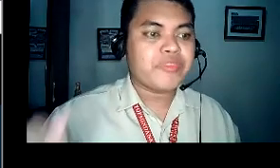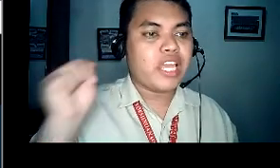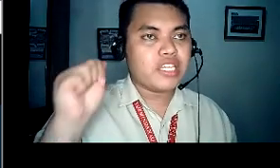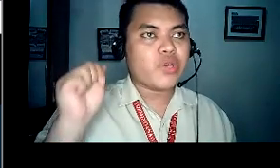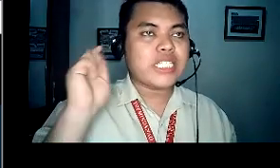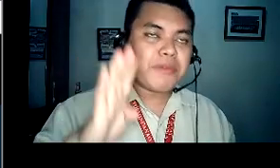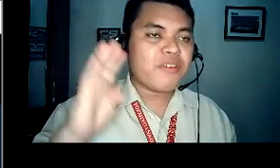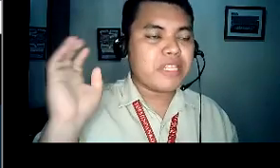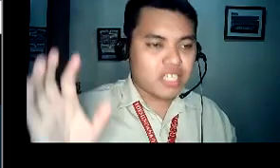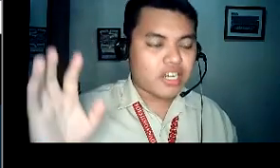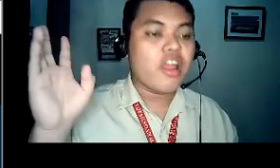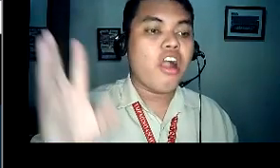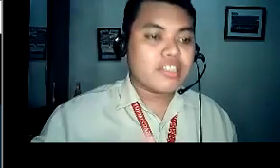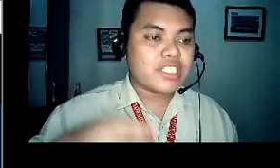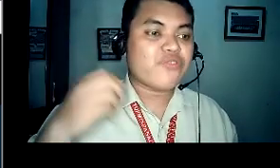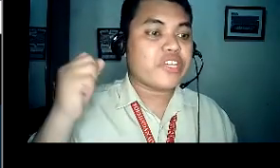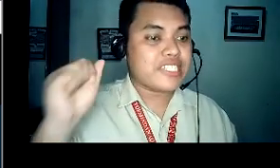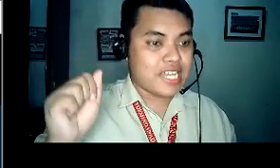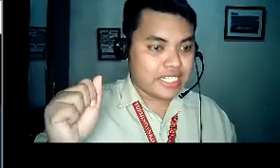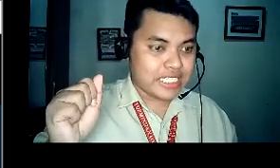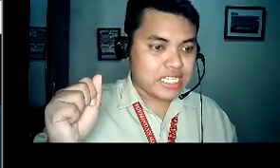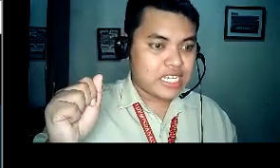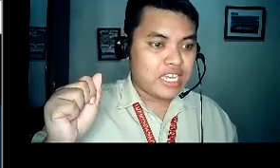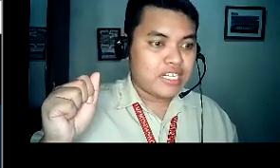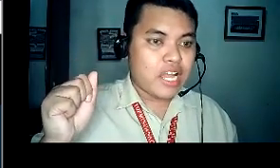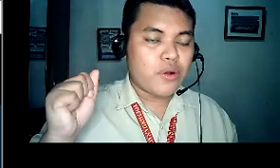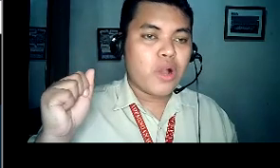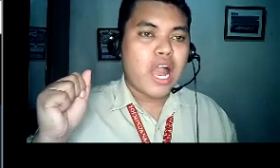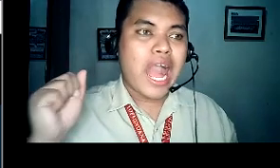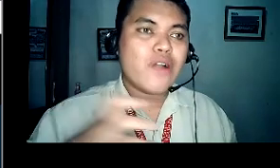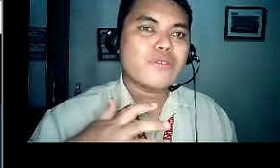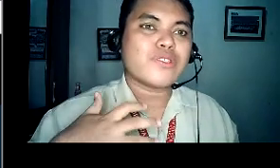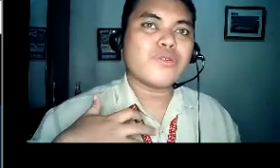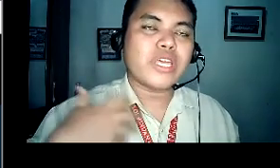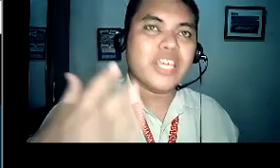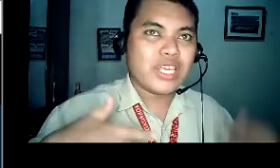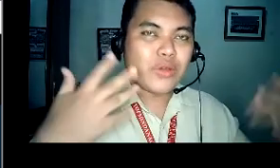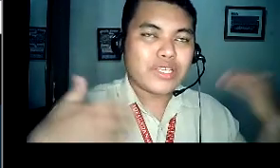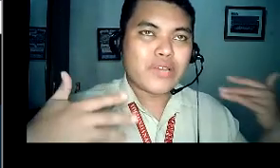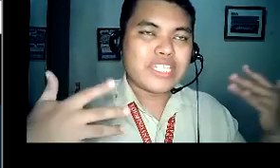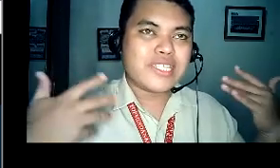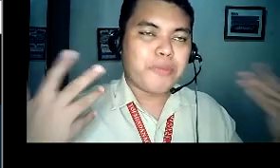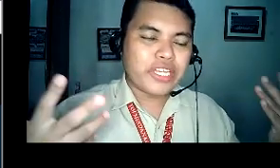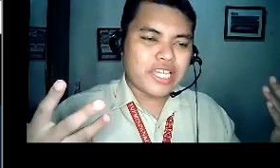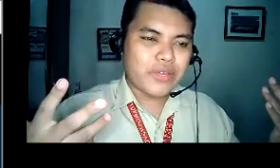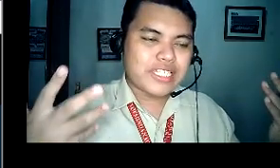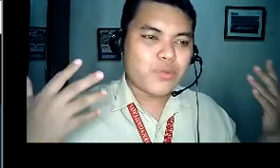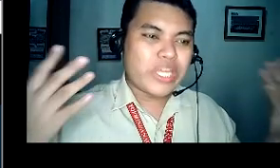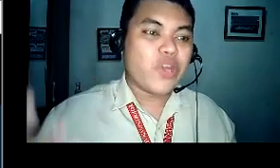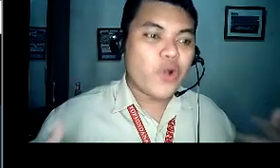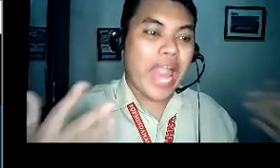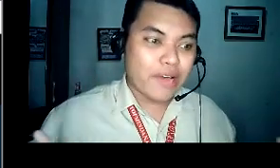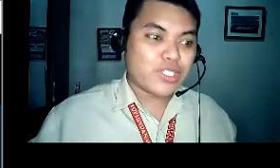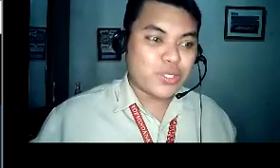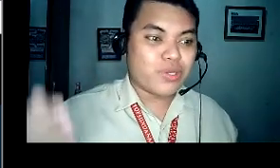picture and try to be familiar on the different signs. Now, how to, now this is the point now is